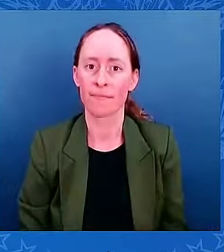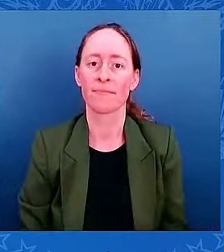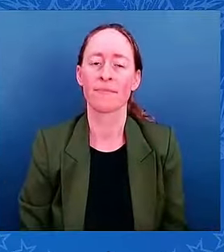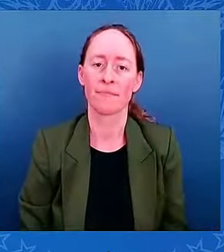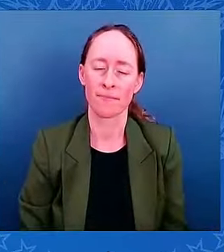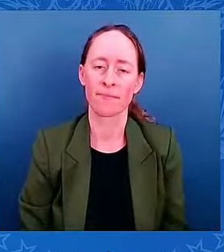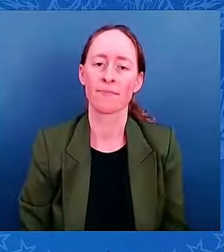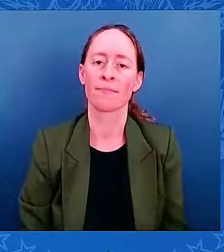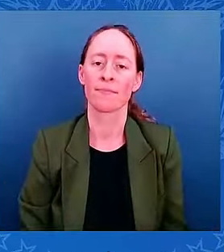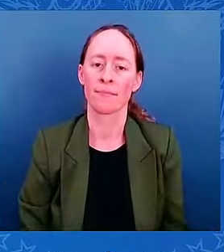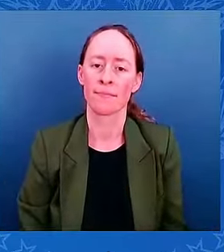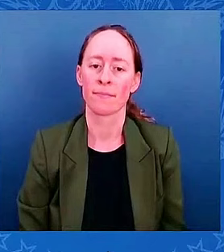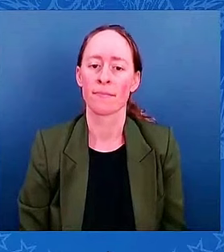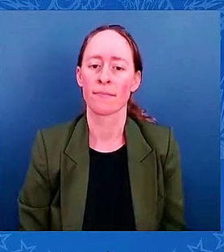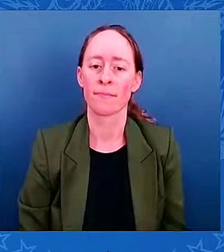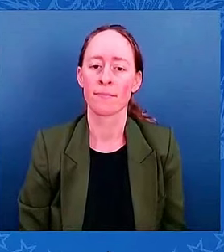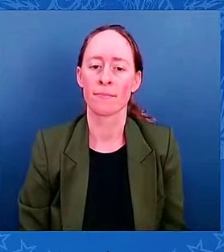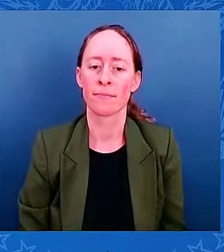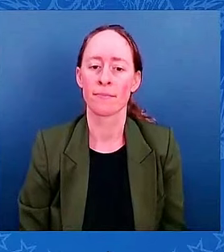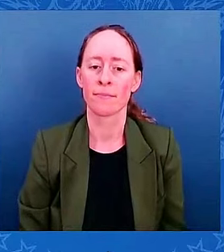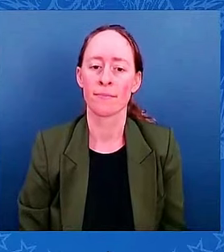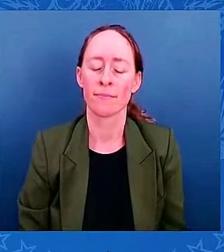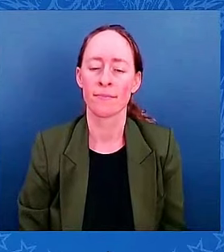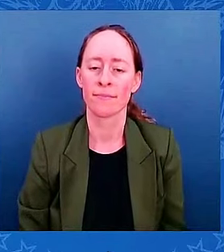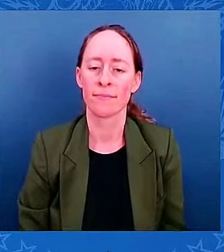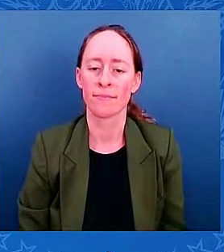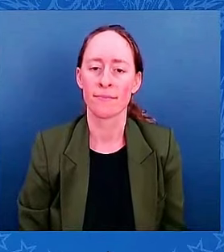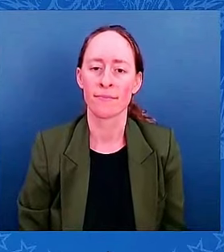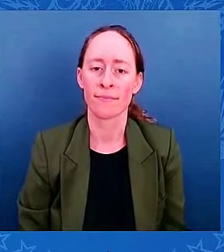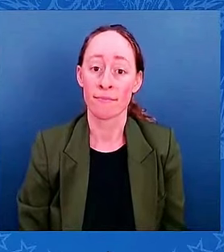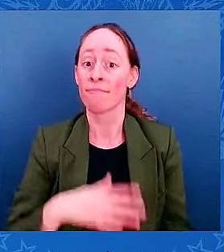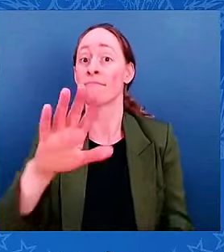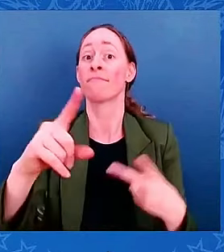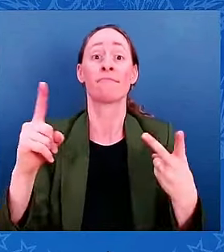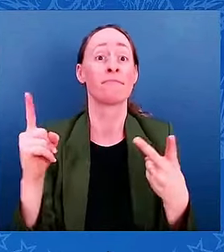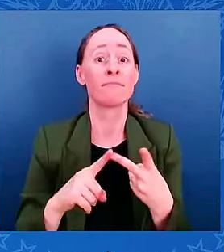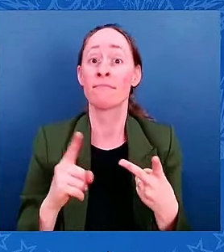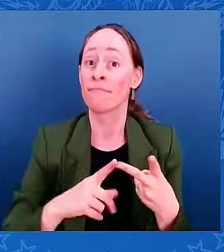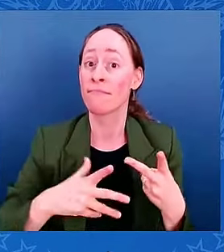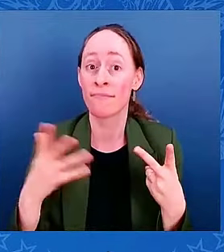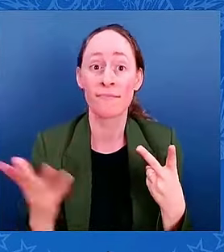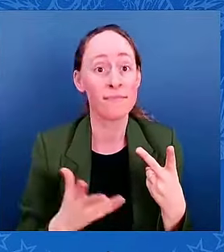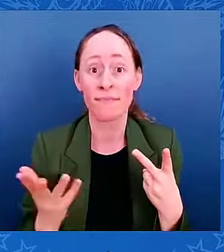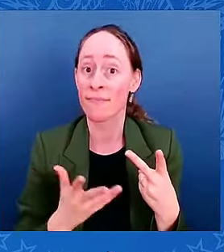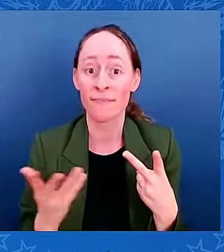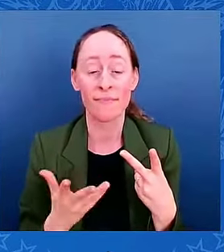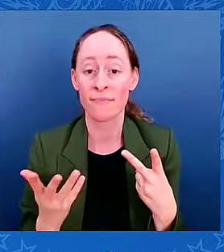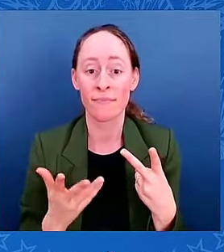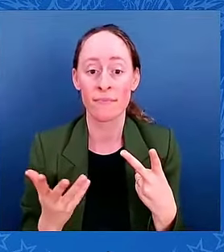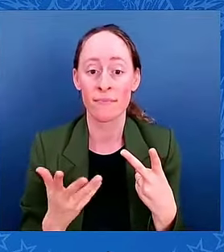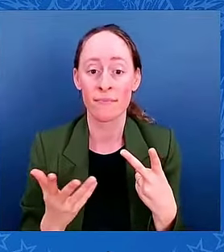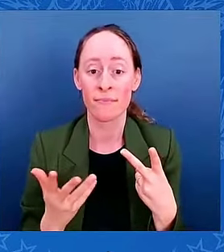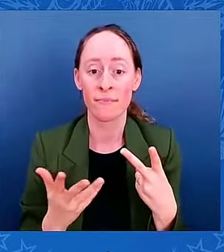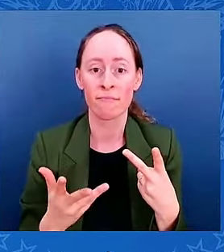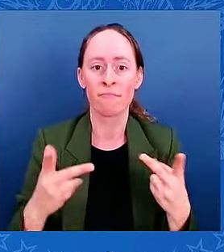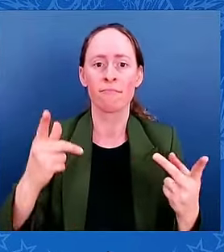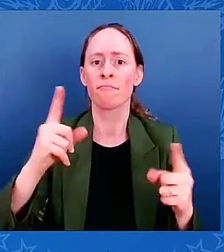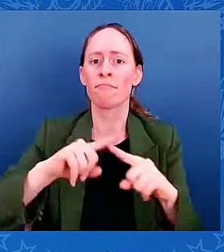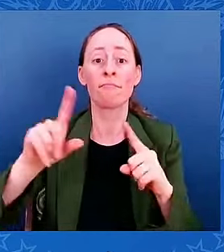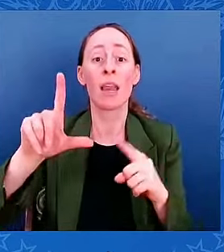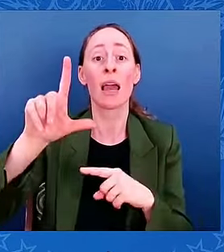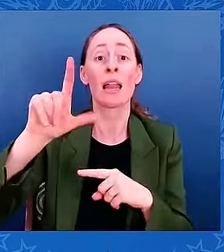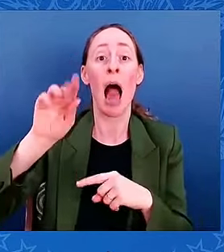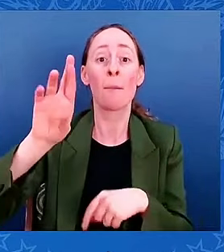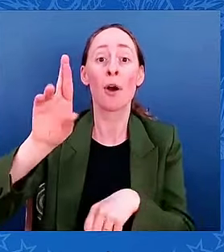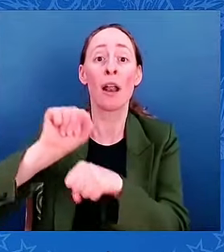has gone to call on federal agencies to include high labor standards in grants that we give, prioritizing projects that pay